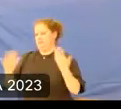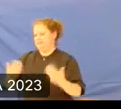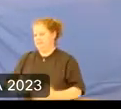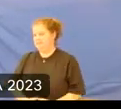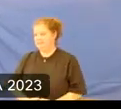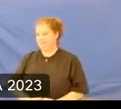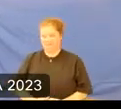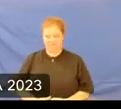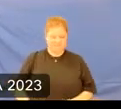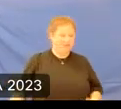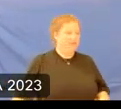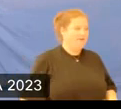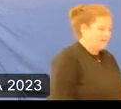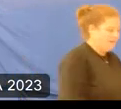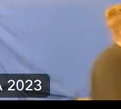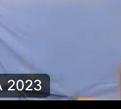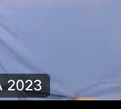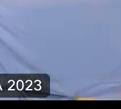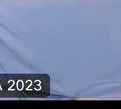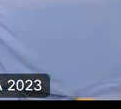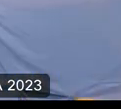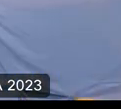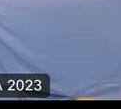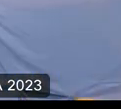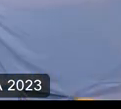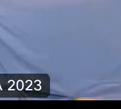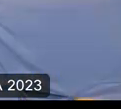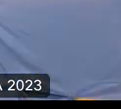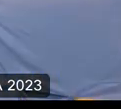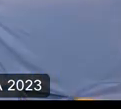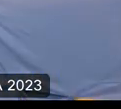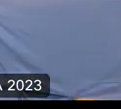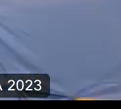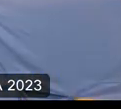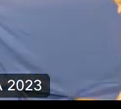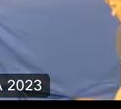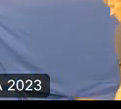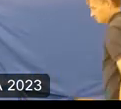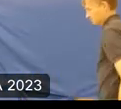turn to the engineer's third trick. And his third trick is going to be